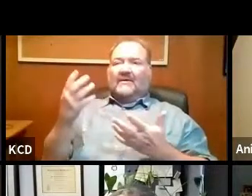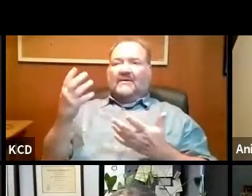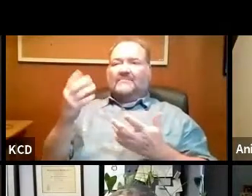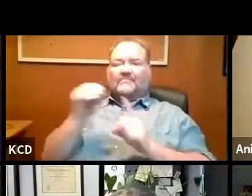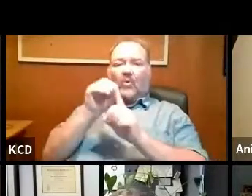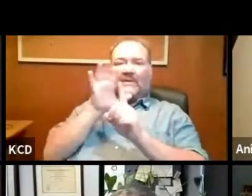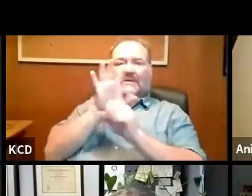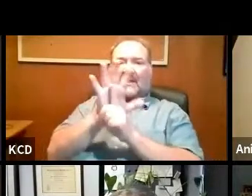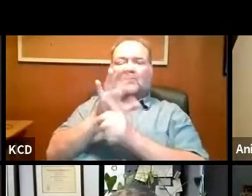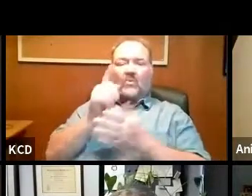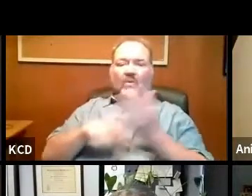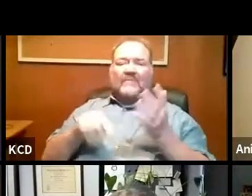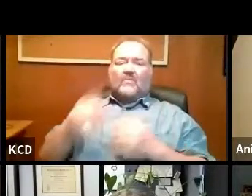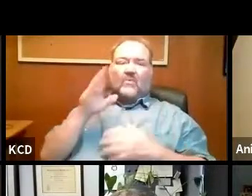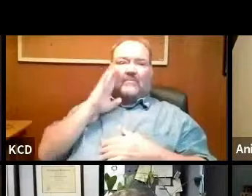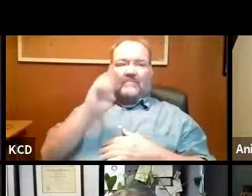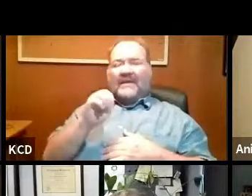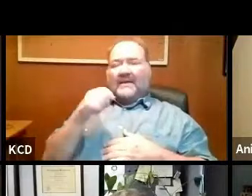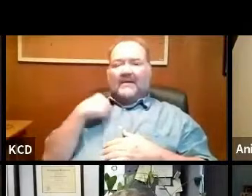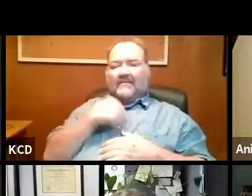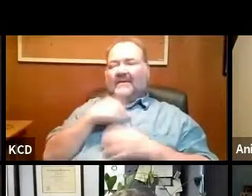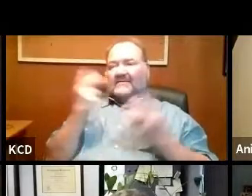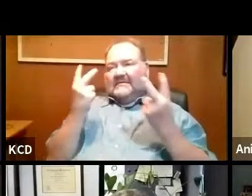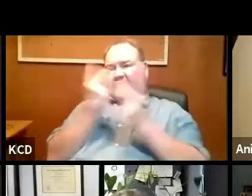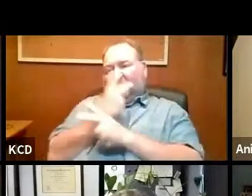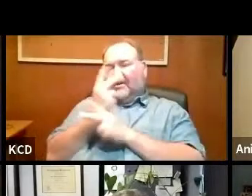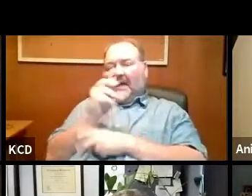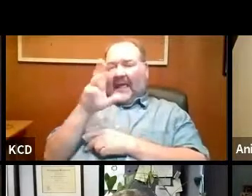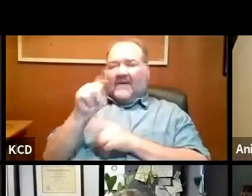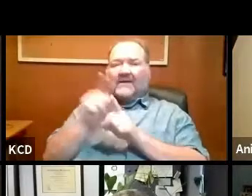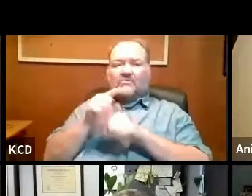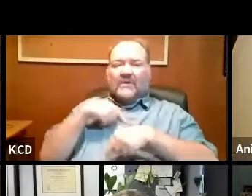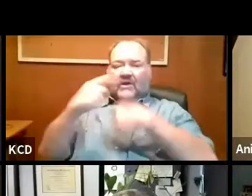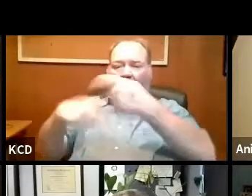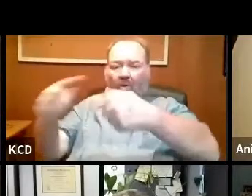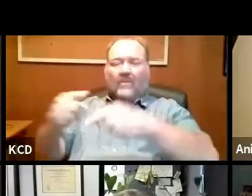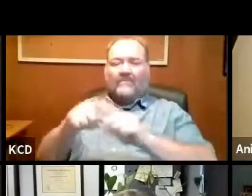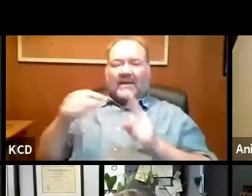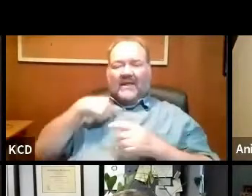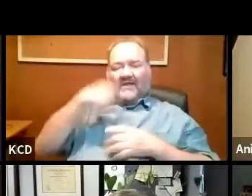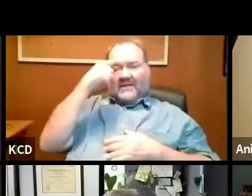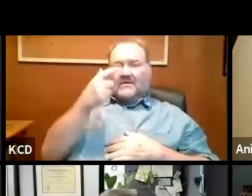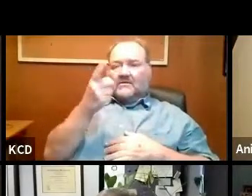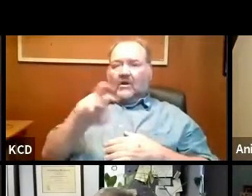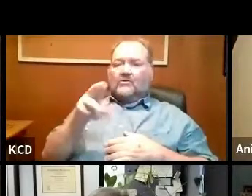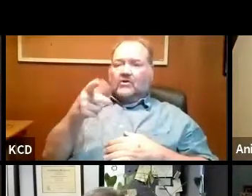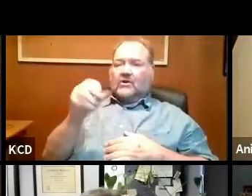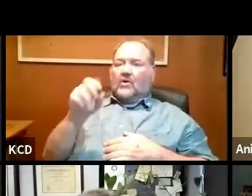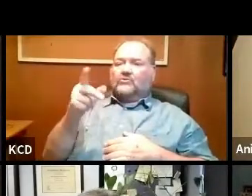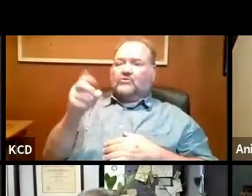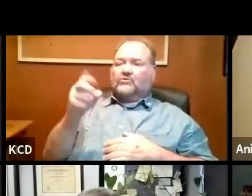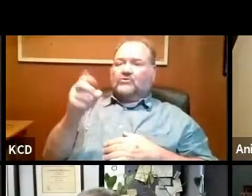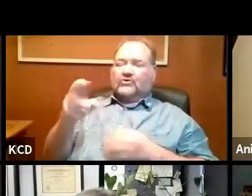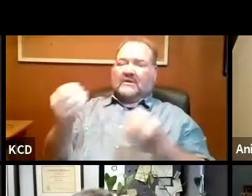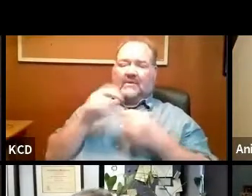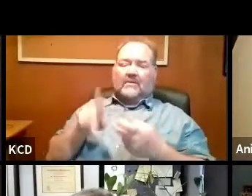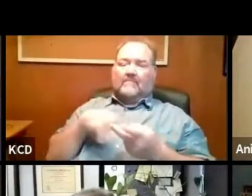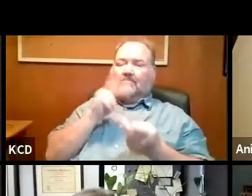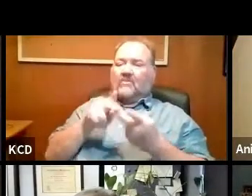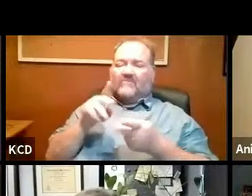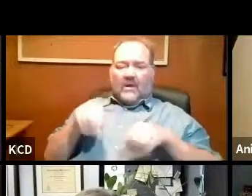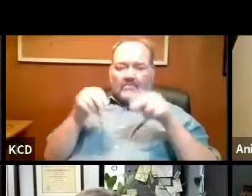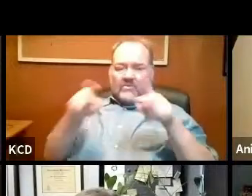to what this was going to be. We've kind of been figuring this out as we've gone, but I think Dr. Gocher gave me the perfect opportunity.